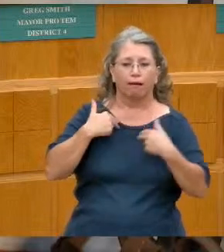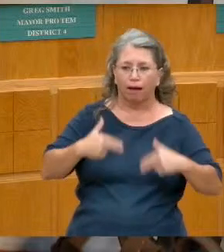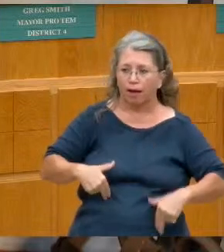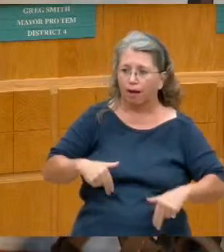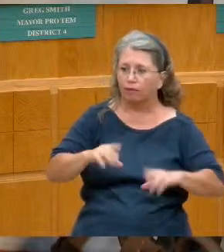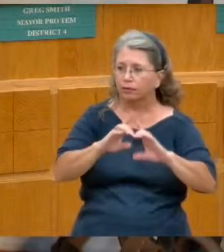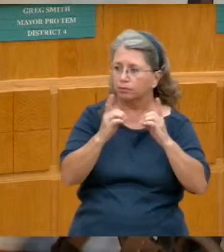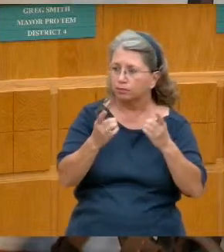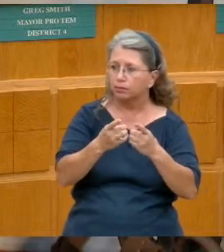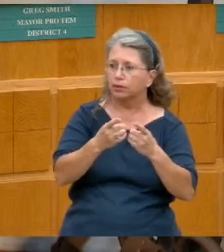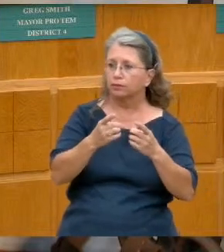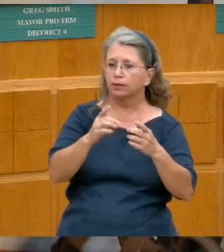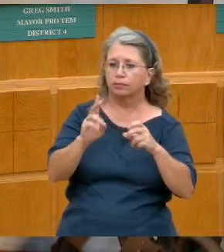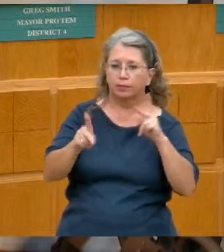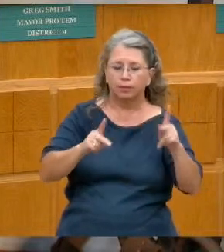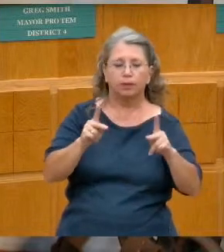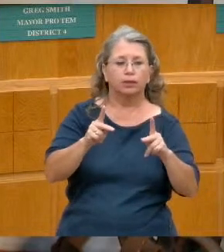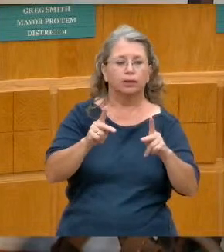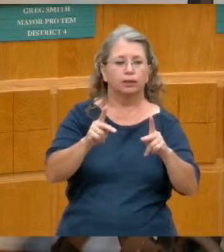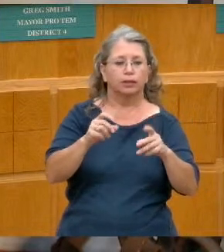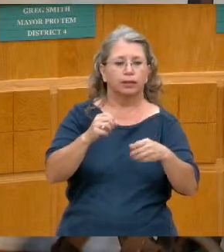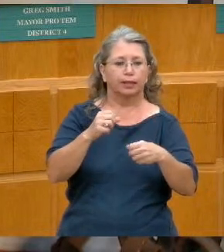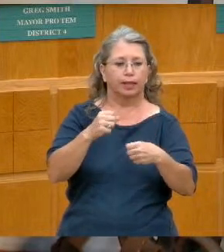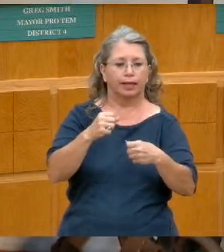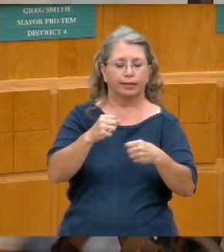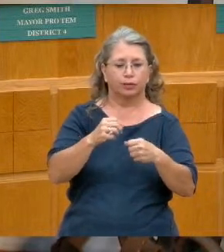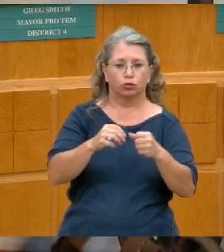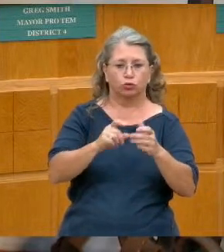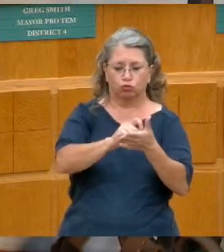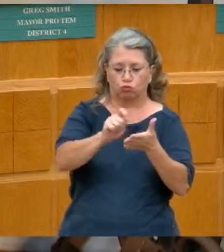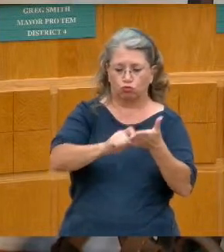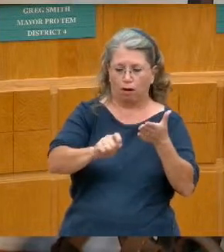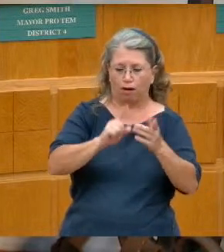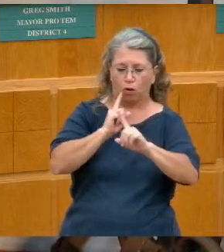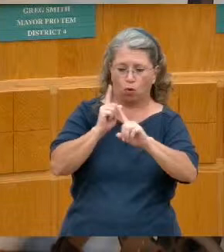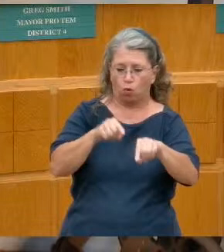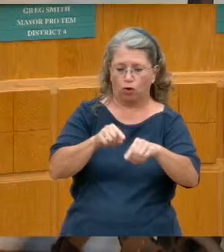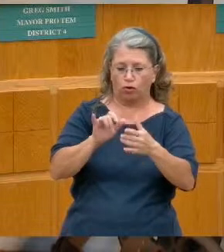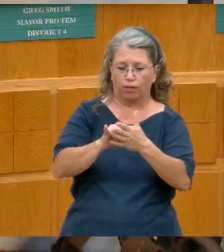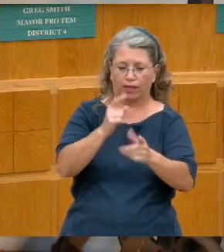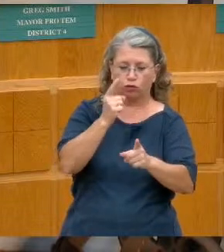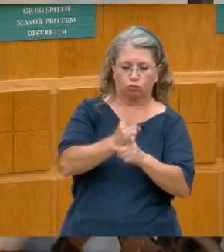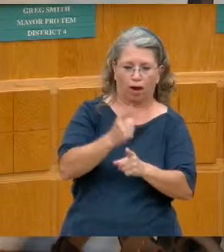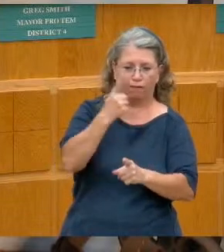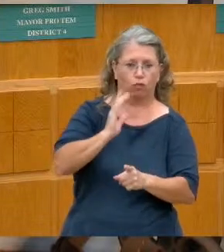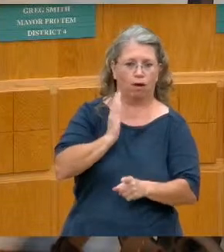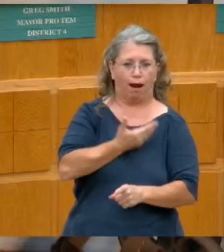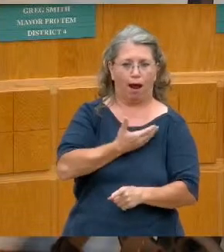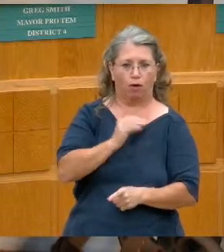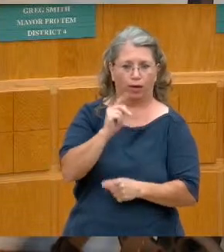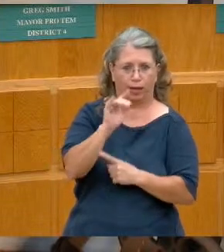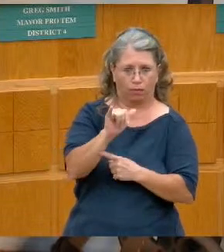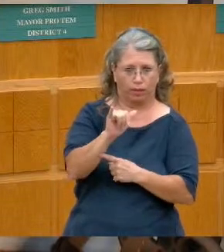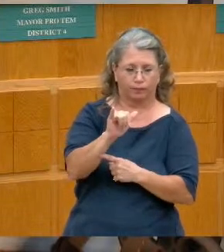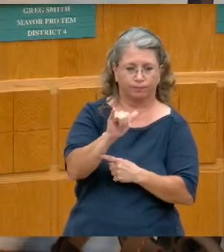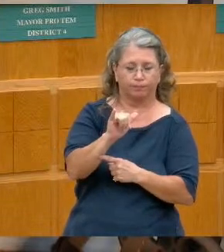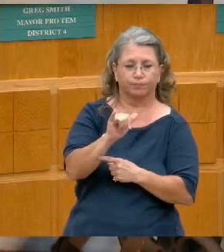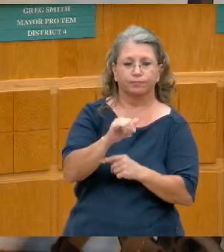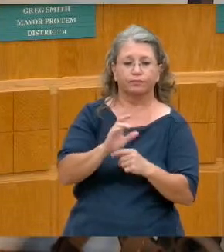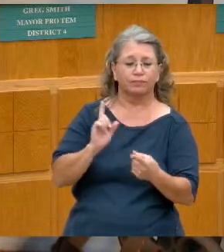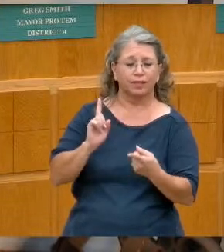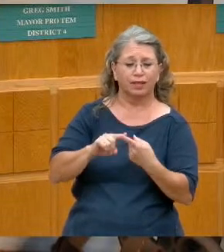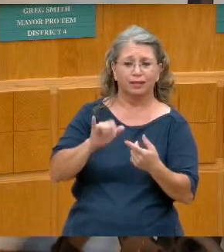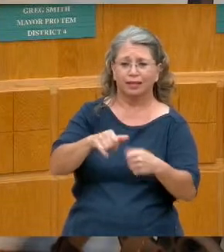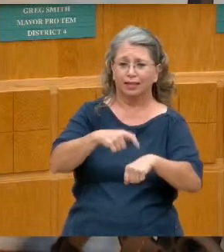for Nueces County. And the order will and can come out as soon as we can do that correctly. Until then, I'm going to ask